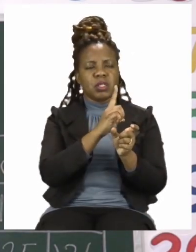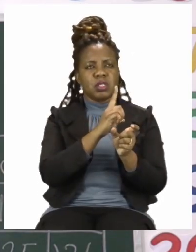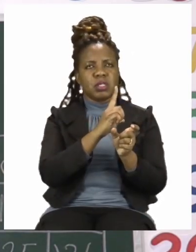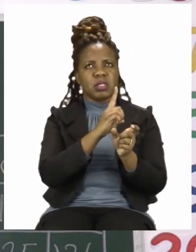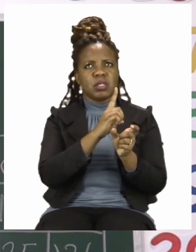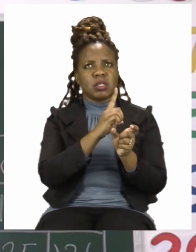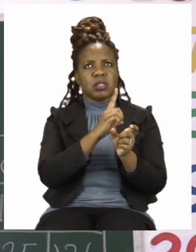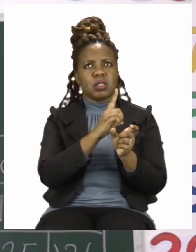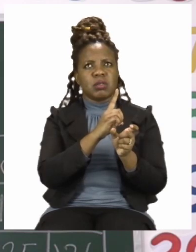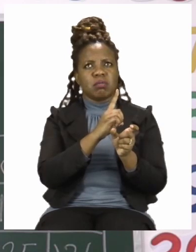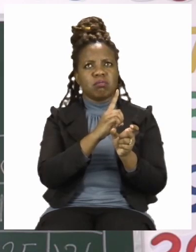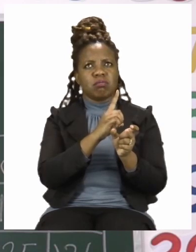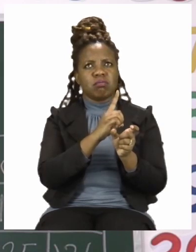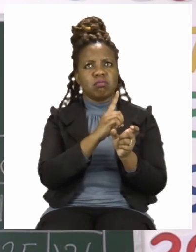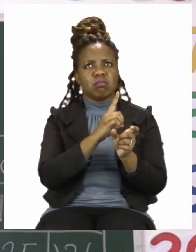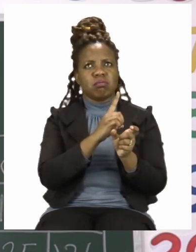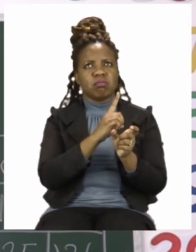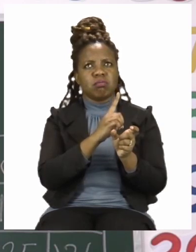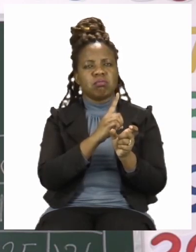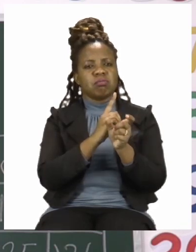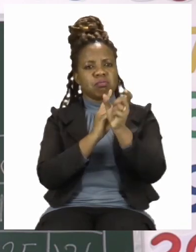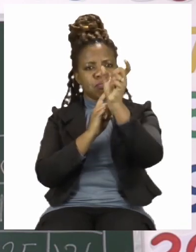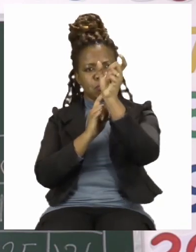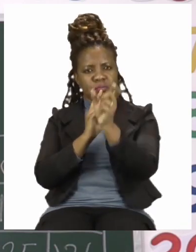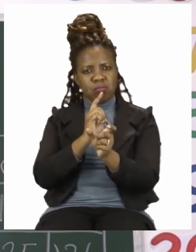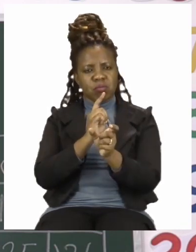111, then that means the next one is